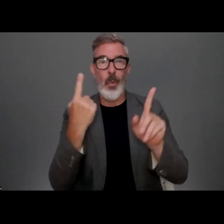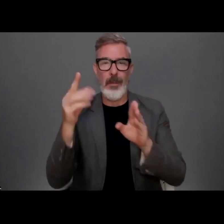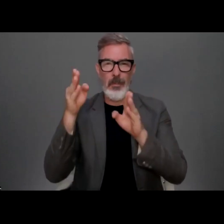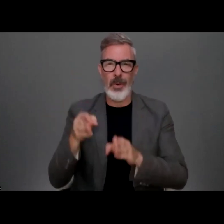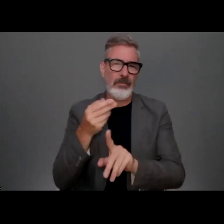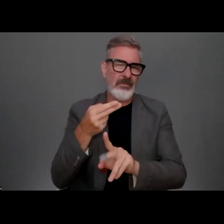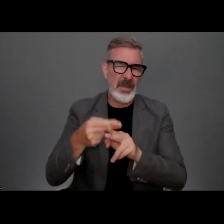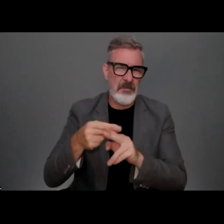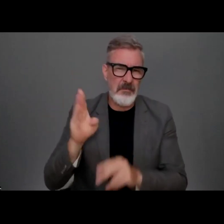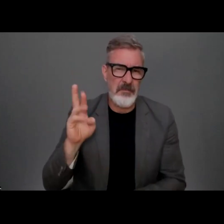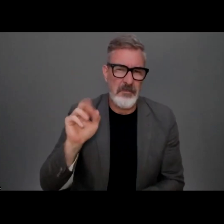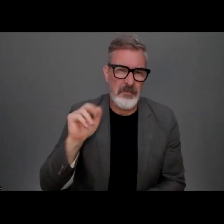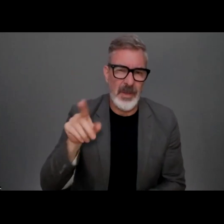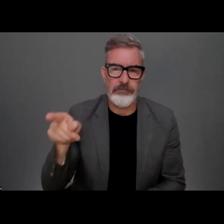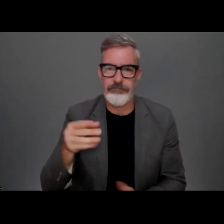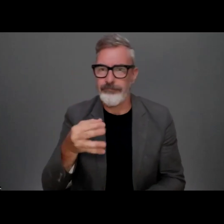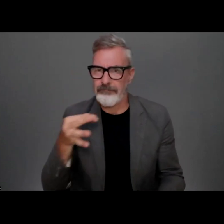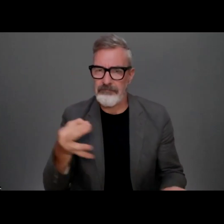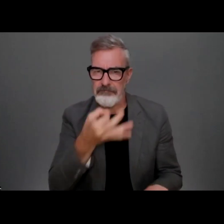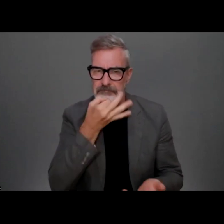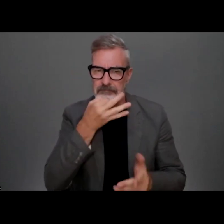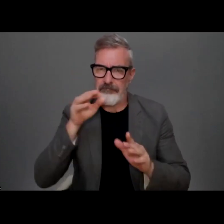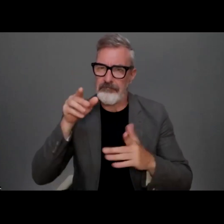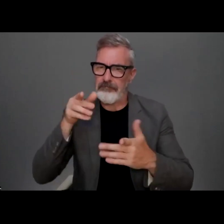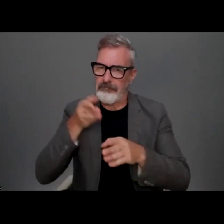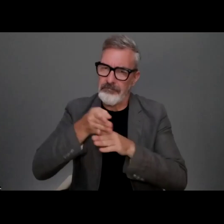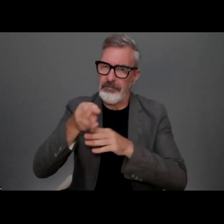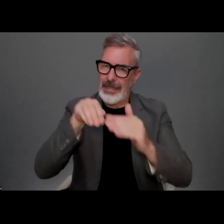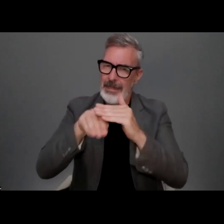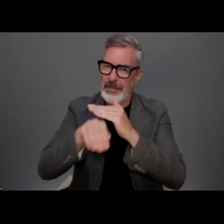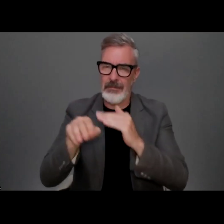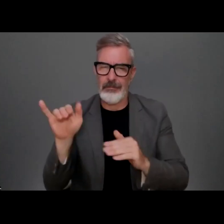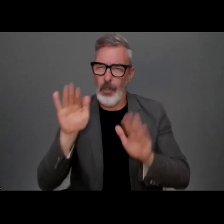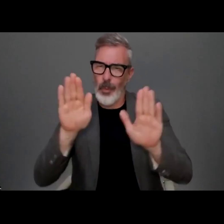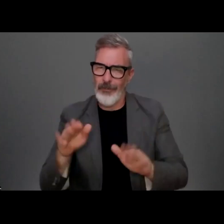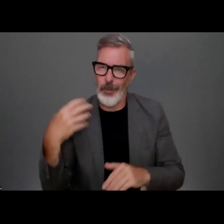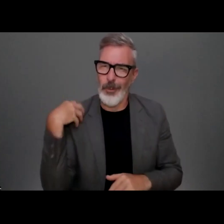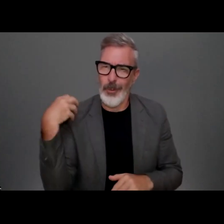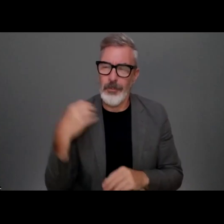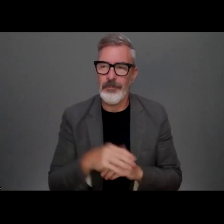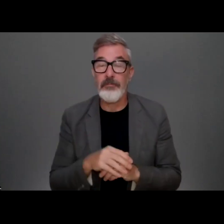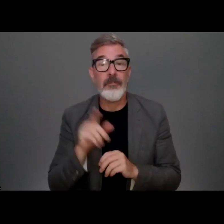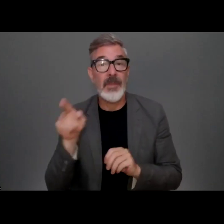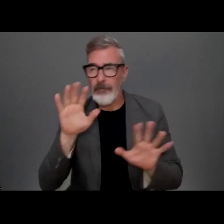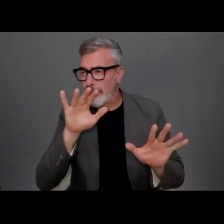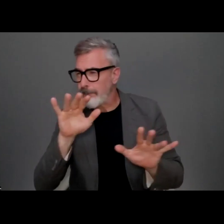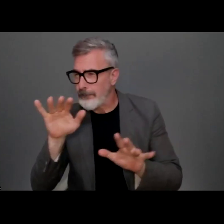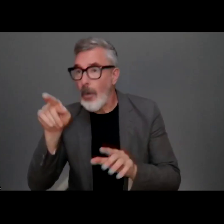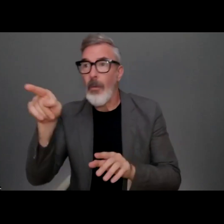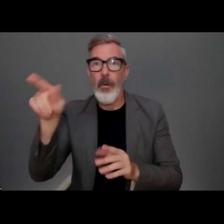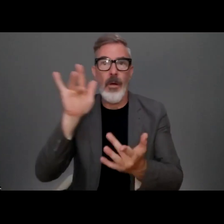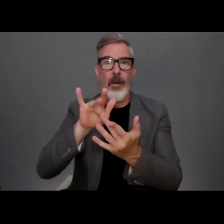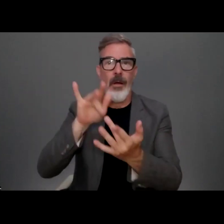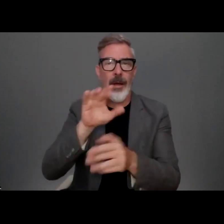a wonderful, wonderful coach, went and found a company to